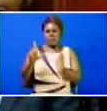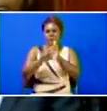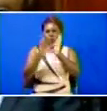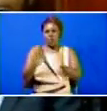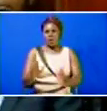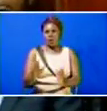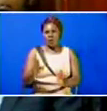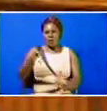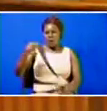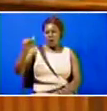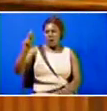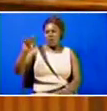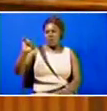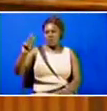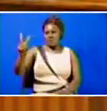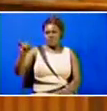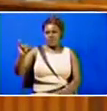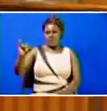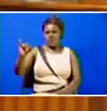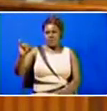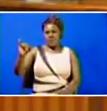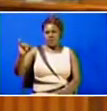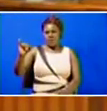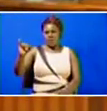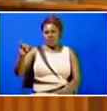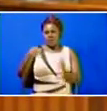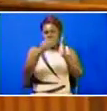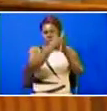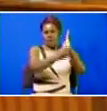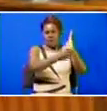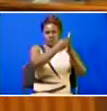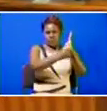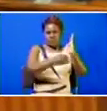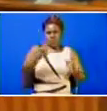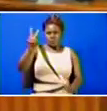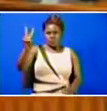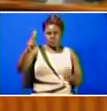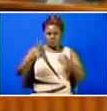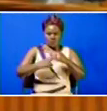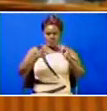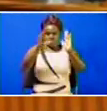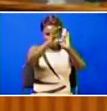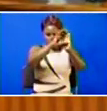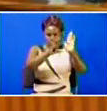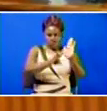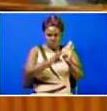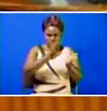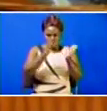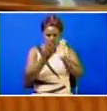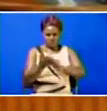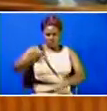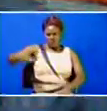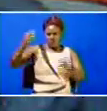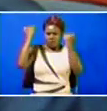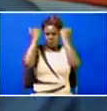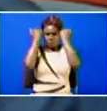by his lawyer Nelson Harvey. Me to refer you to Article 27 of the Constitution. Appeared before Milimani